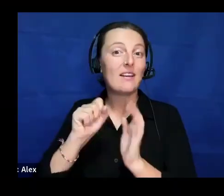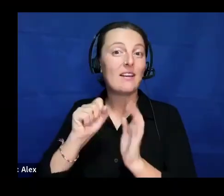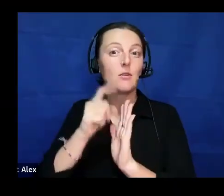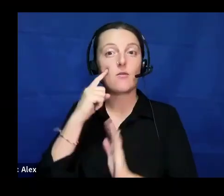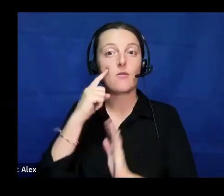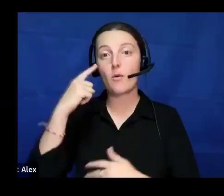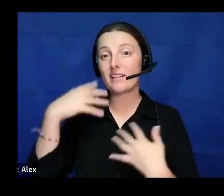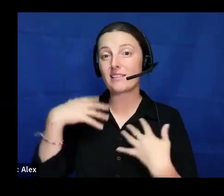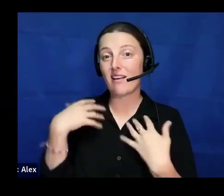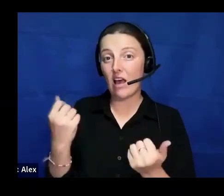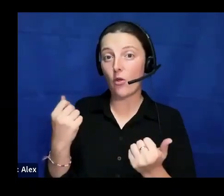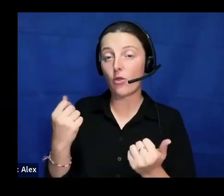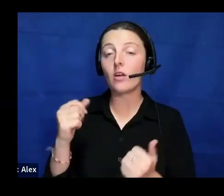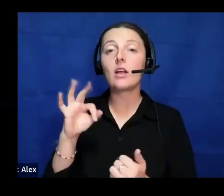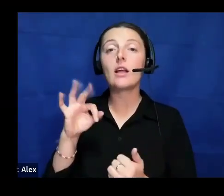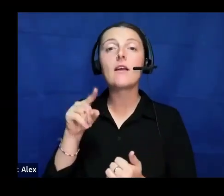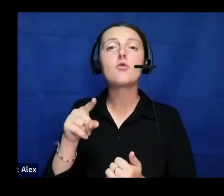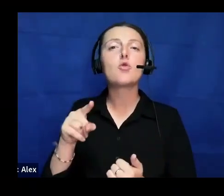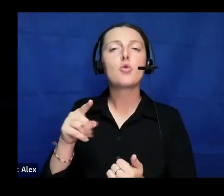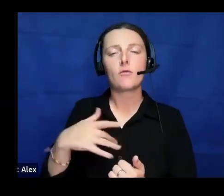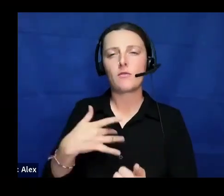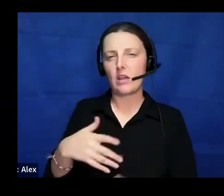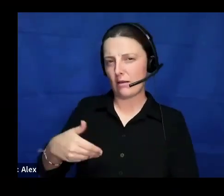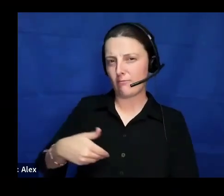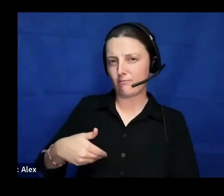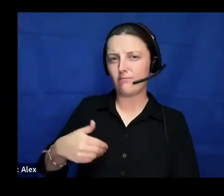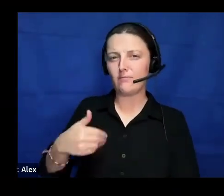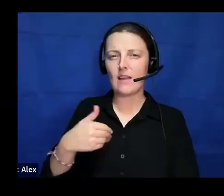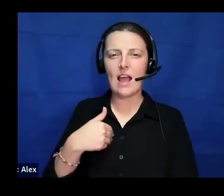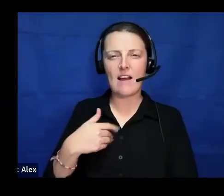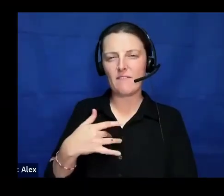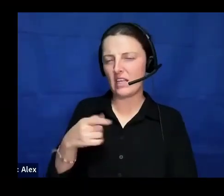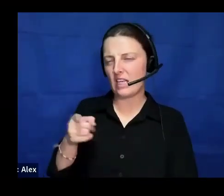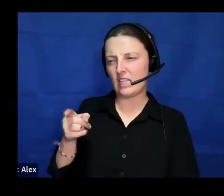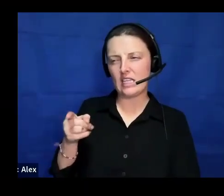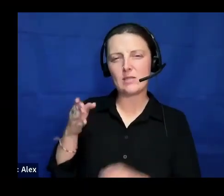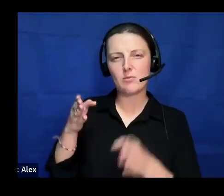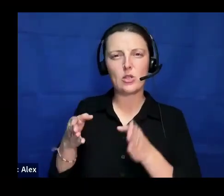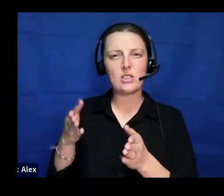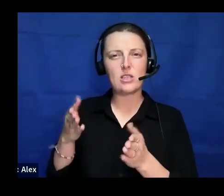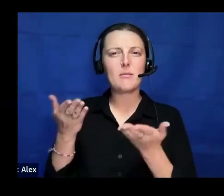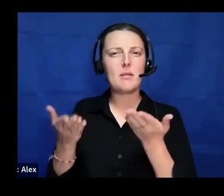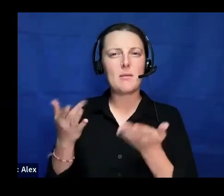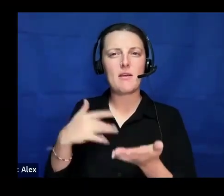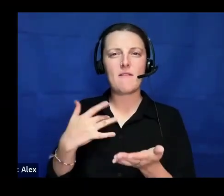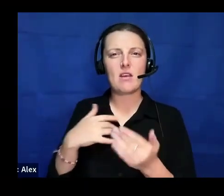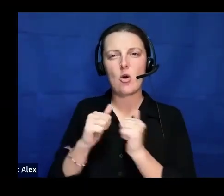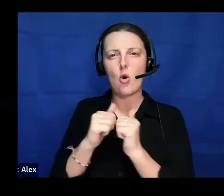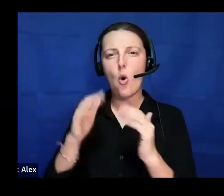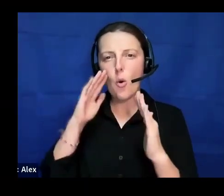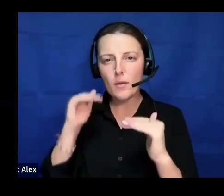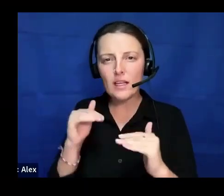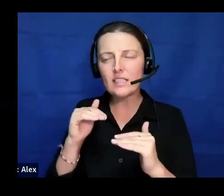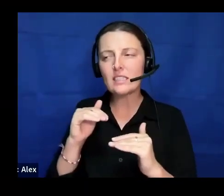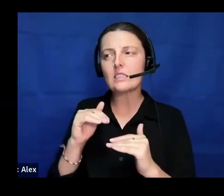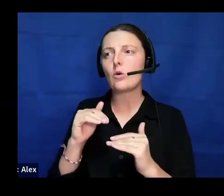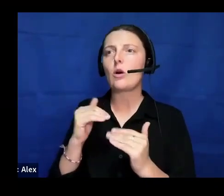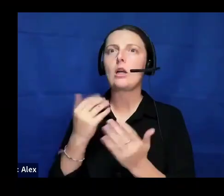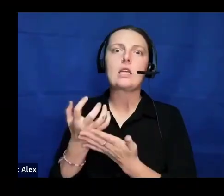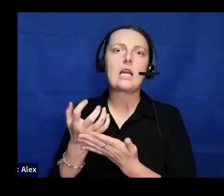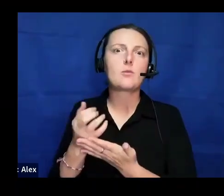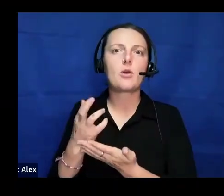condition, if you kind of just get this sense that this person is feeling hopeless or desperate or trapped, we want to pay attention to